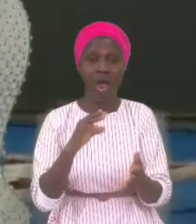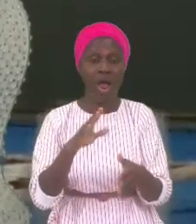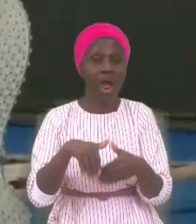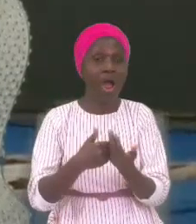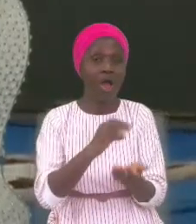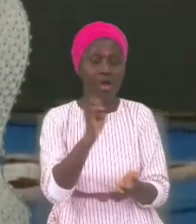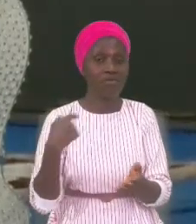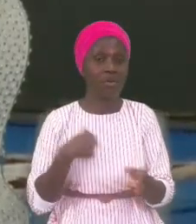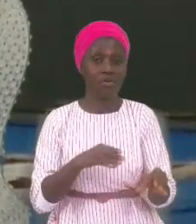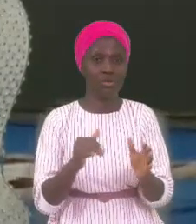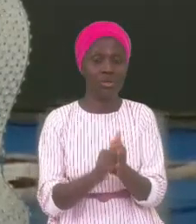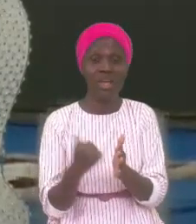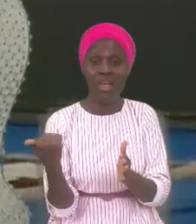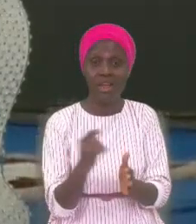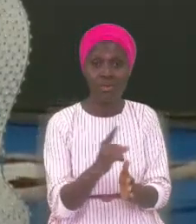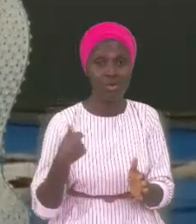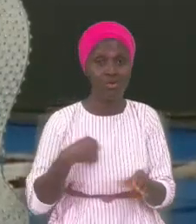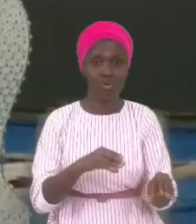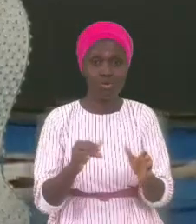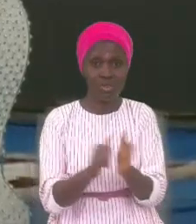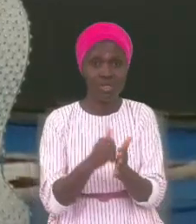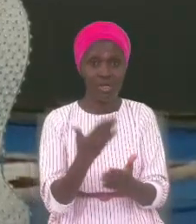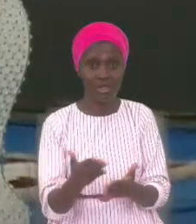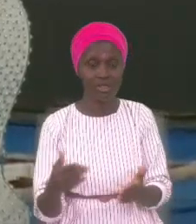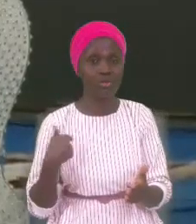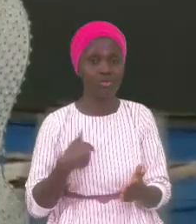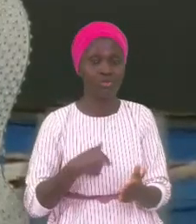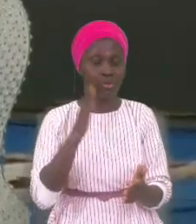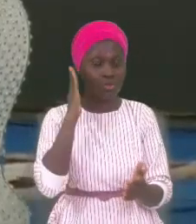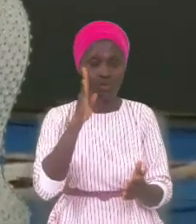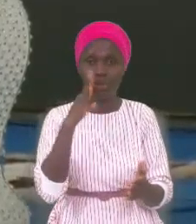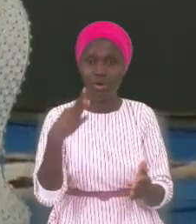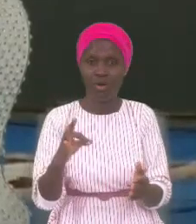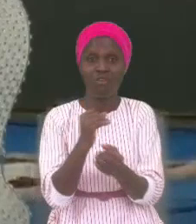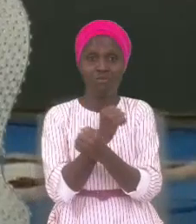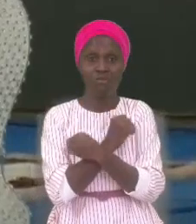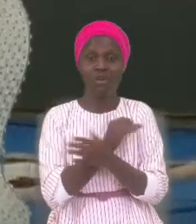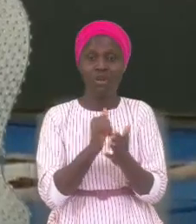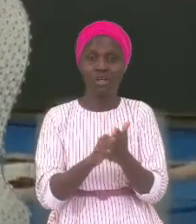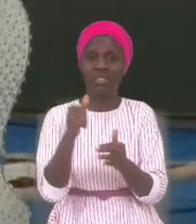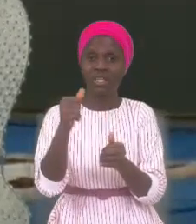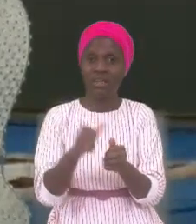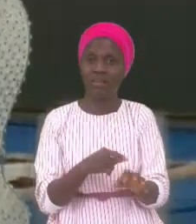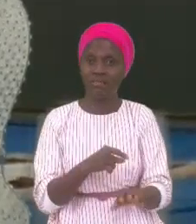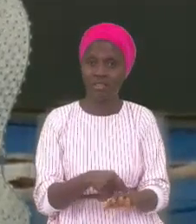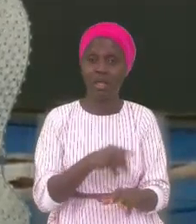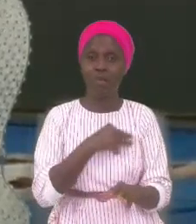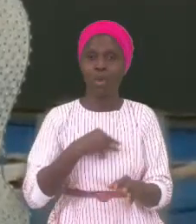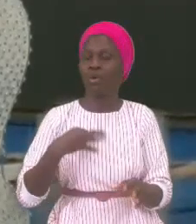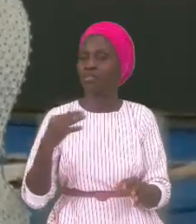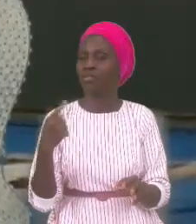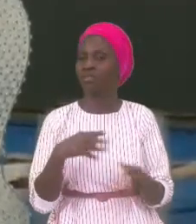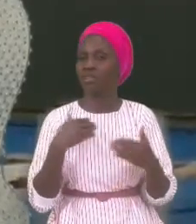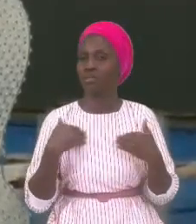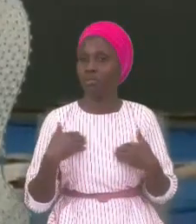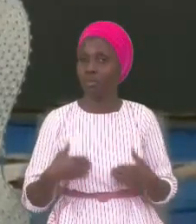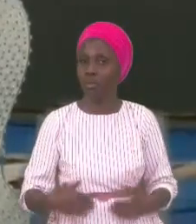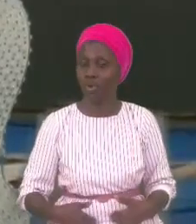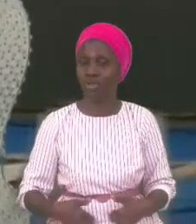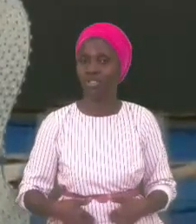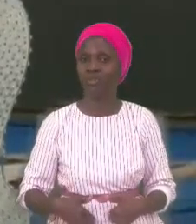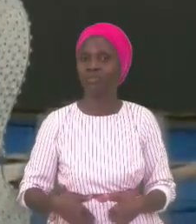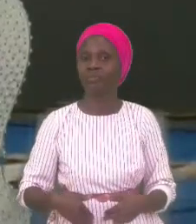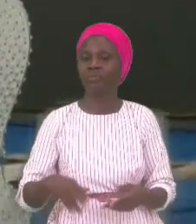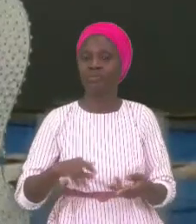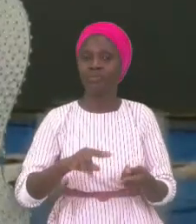that thing, it says it should be of love. That every time members of the body relate together, it's with